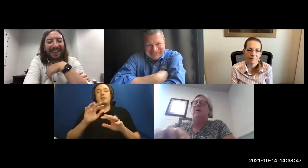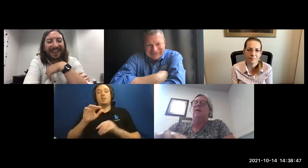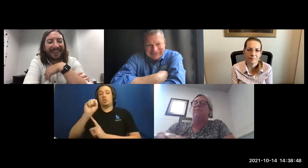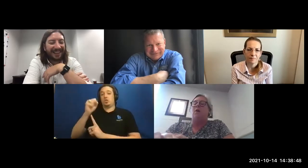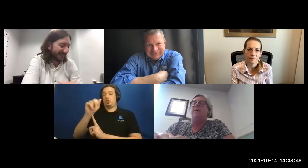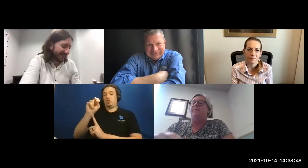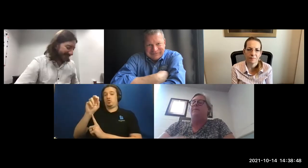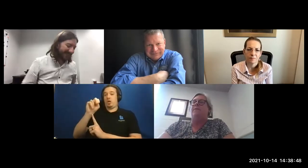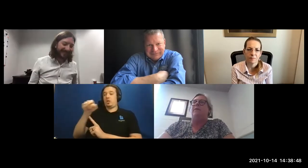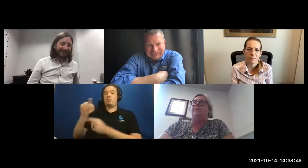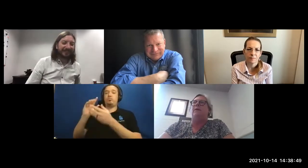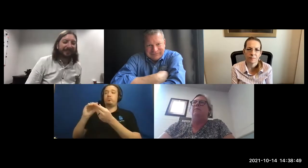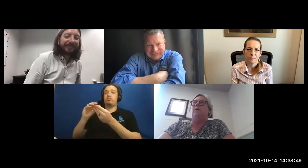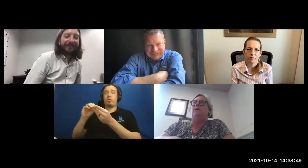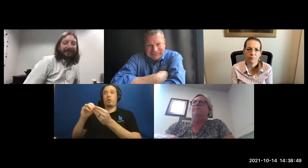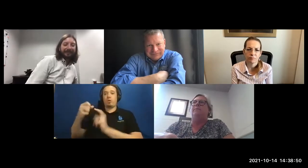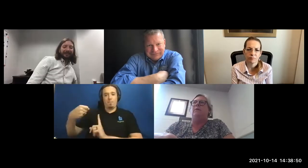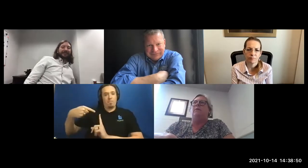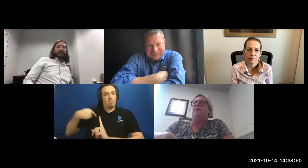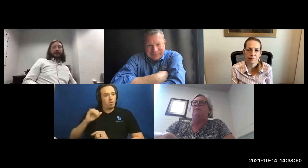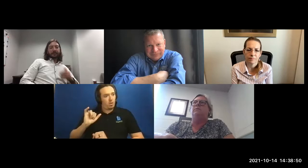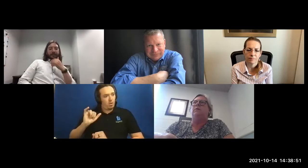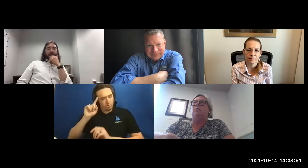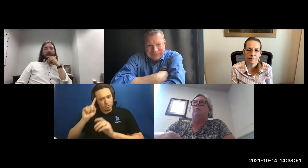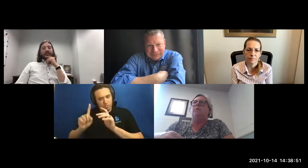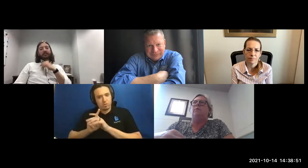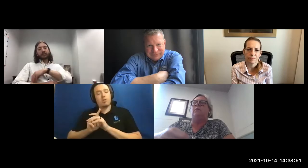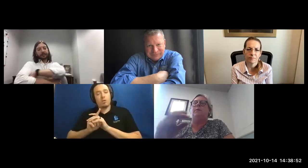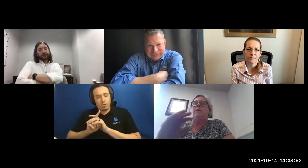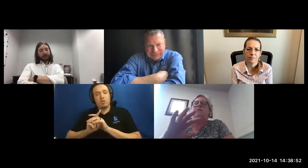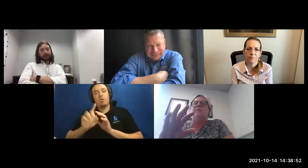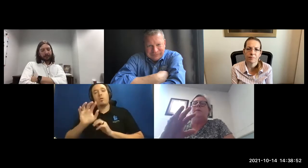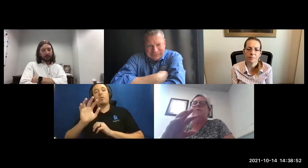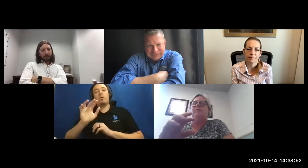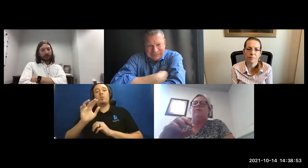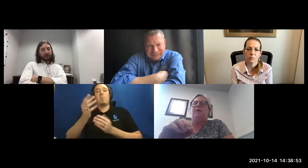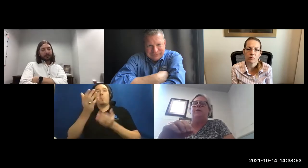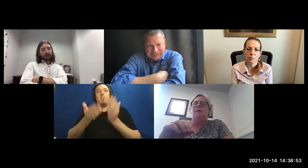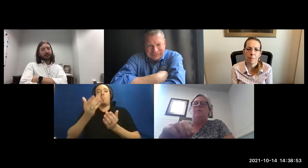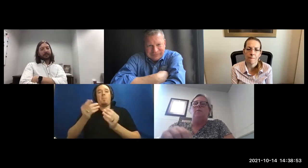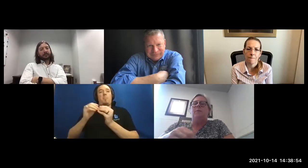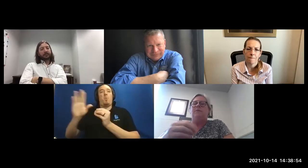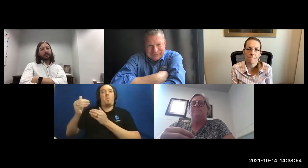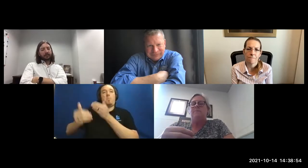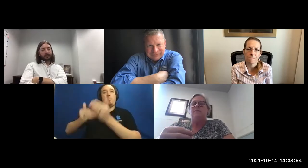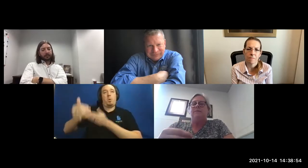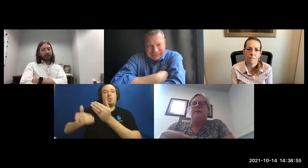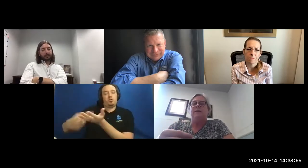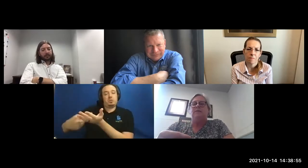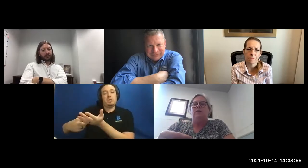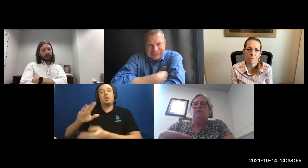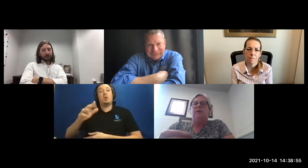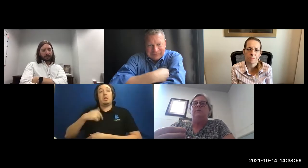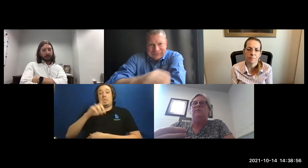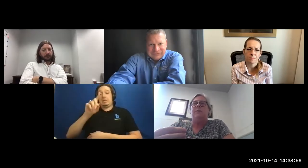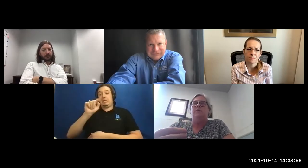Shannon's comment made me think about, so when we, and this may be a procedural thing, but when we submit data